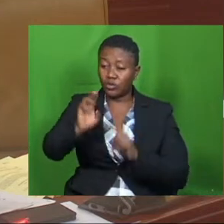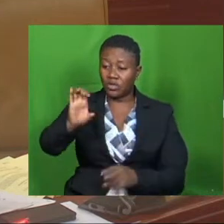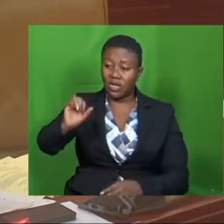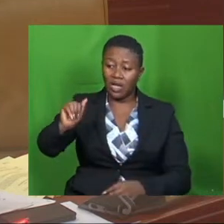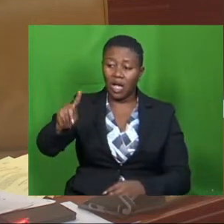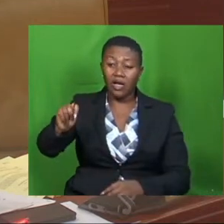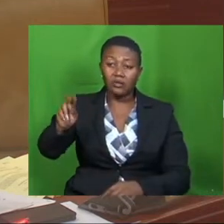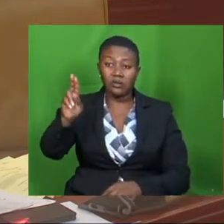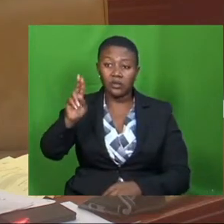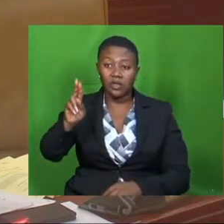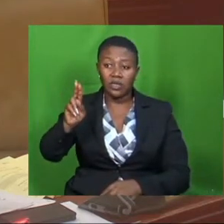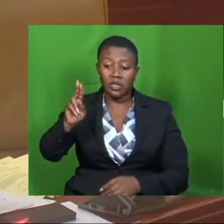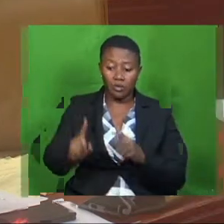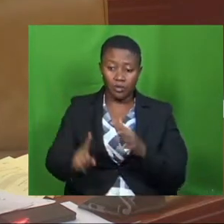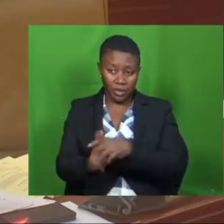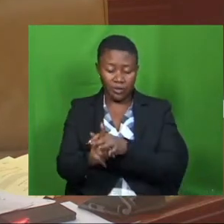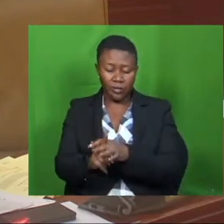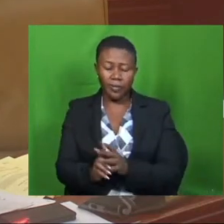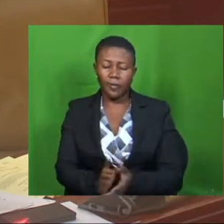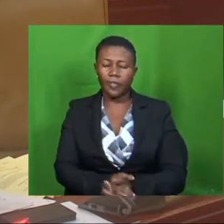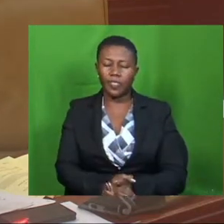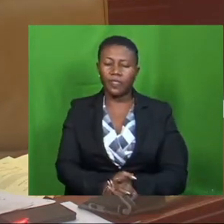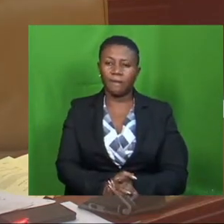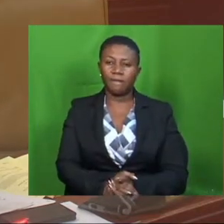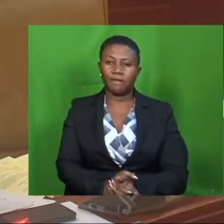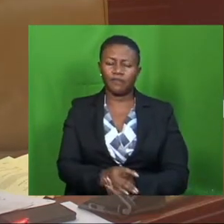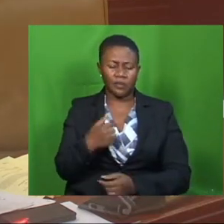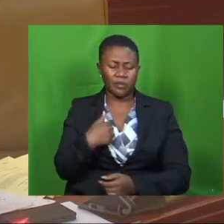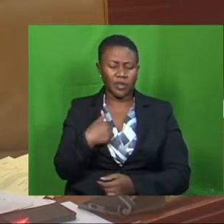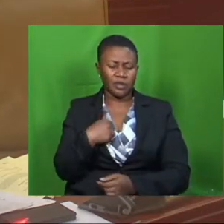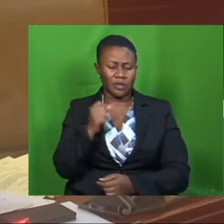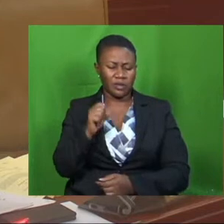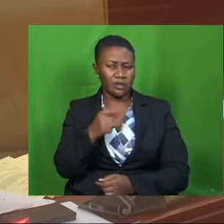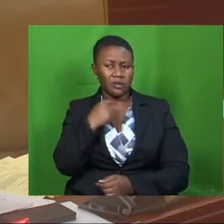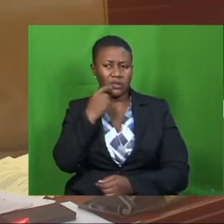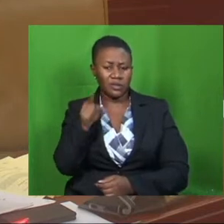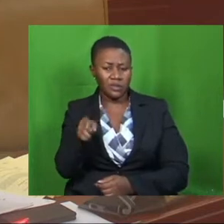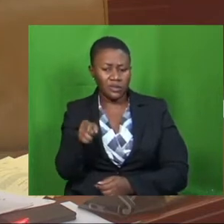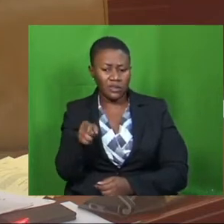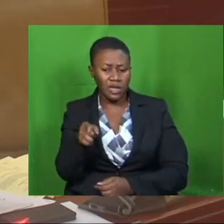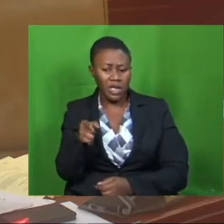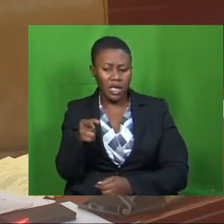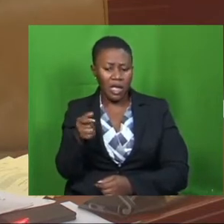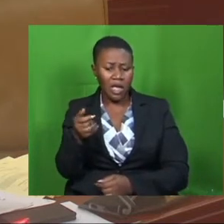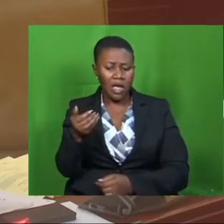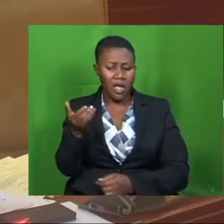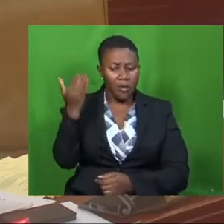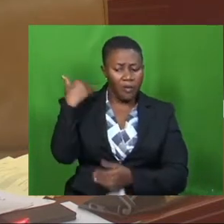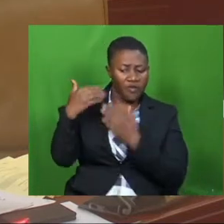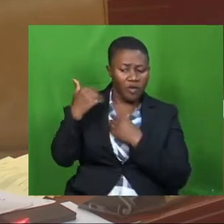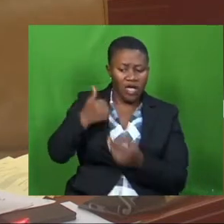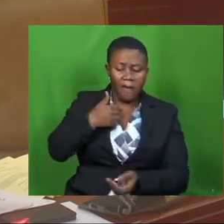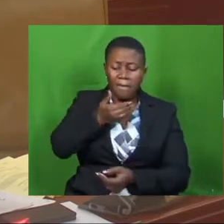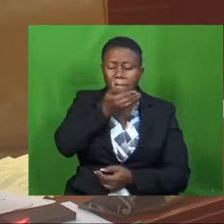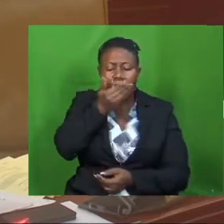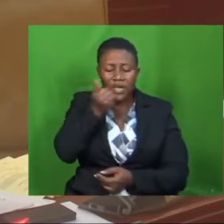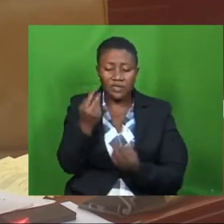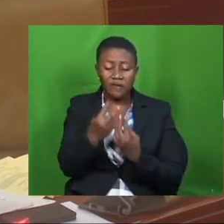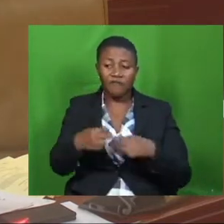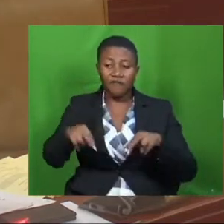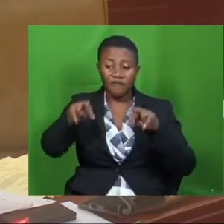enough for her to accept and apologize and go free. It is important that we refer her to the appropriate